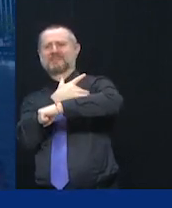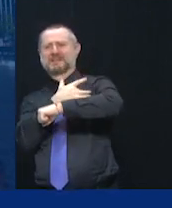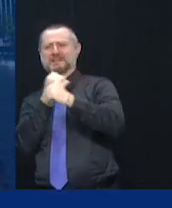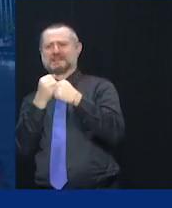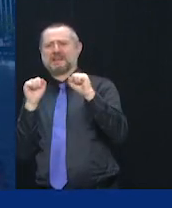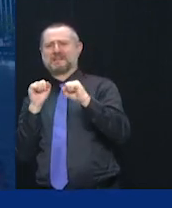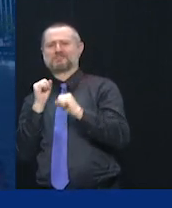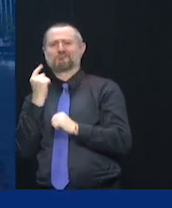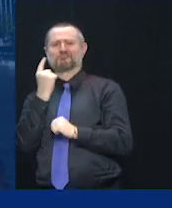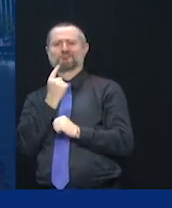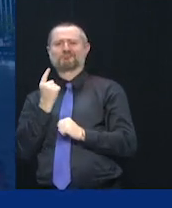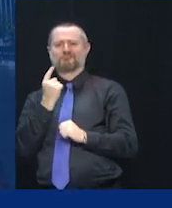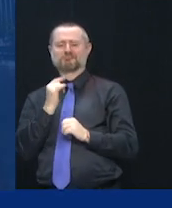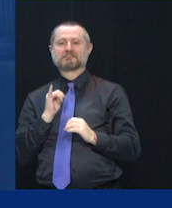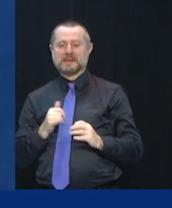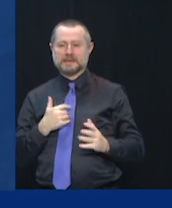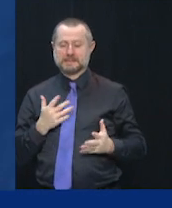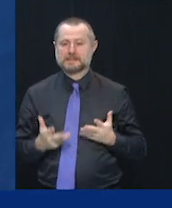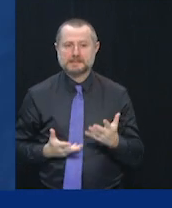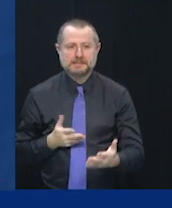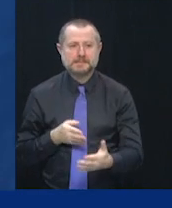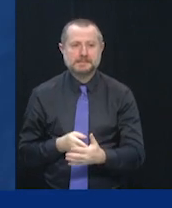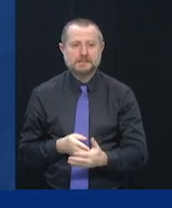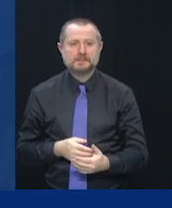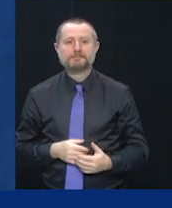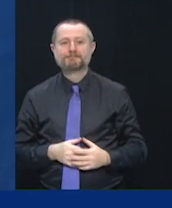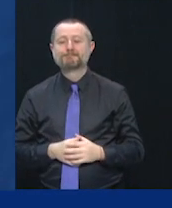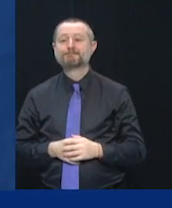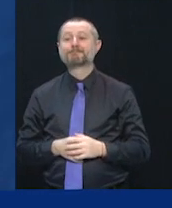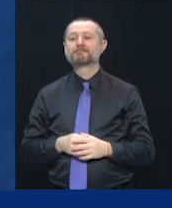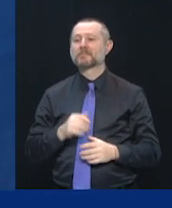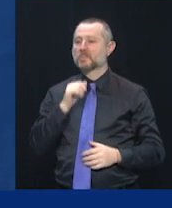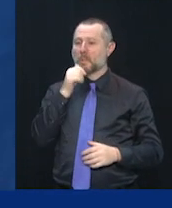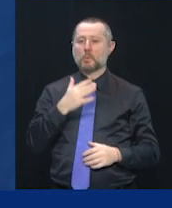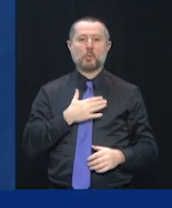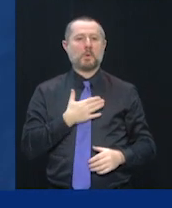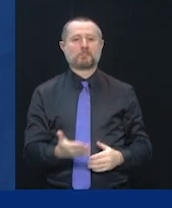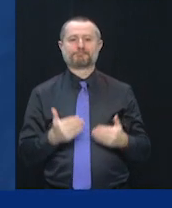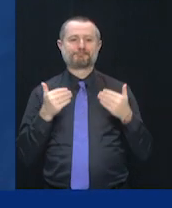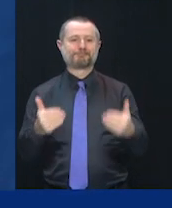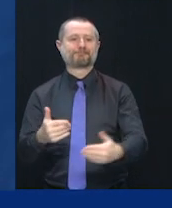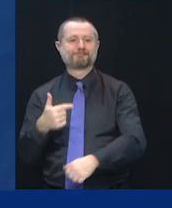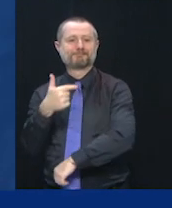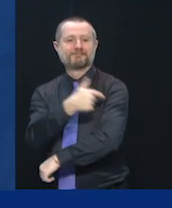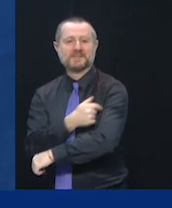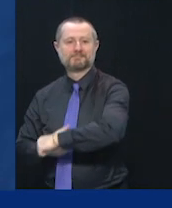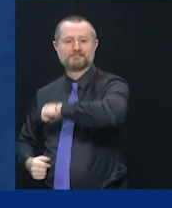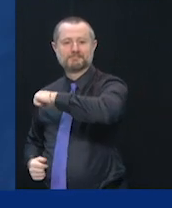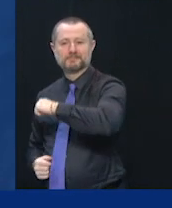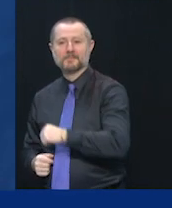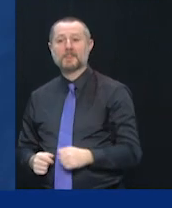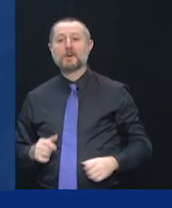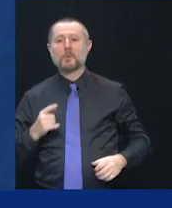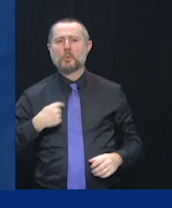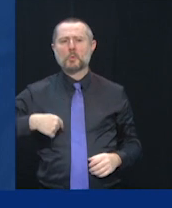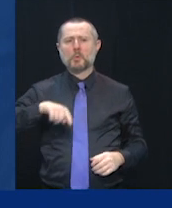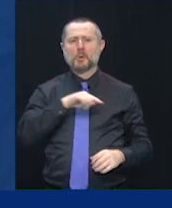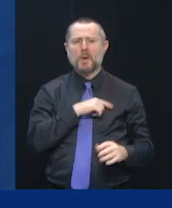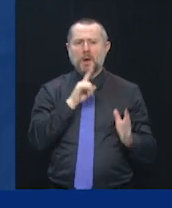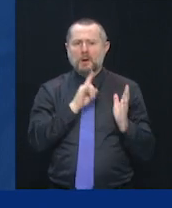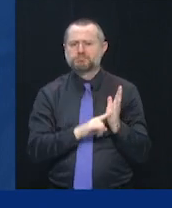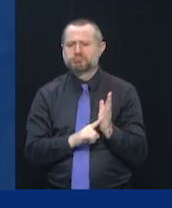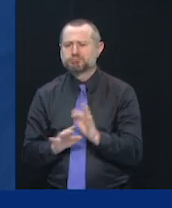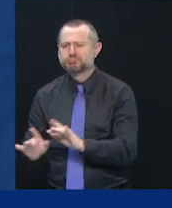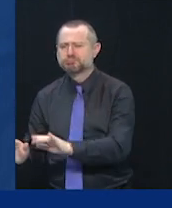about the vaccine, and they're not willing to take it. All the polling data has